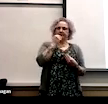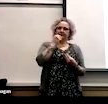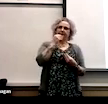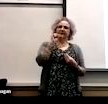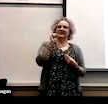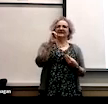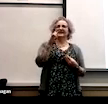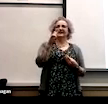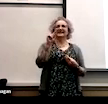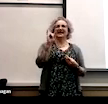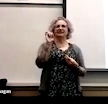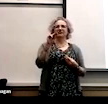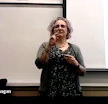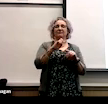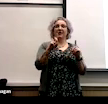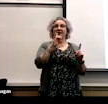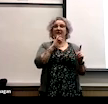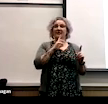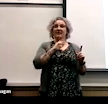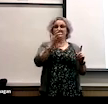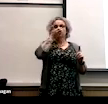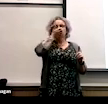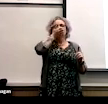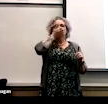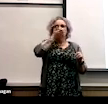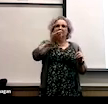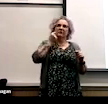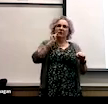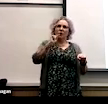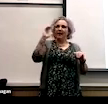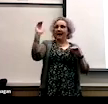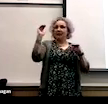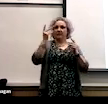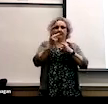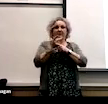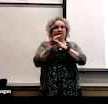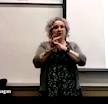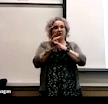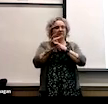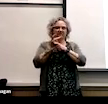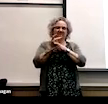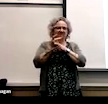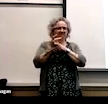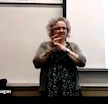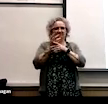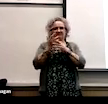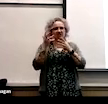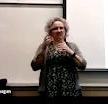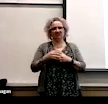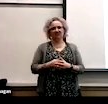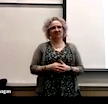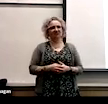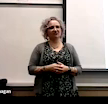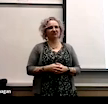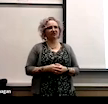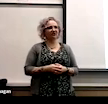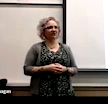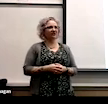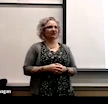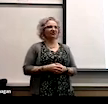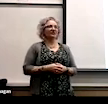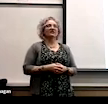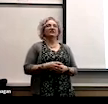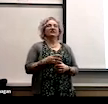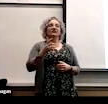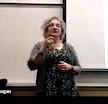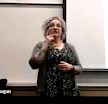access to anesthesia in various areas of the hospital for adult care. So something like access for the VAST program didn't require anesthesia,